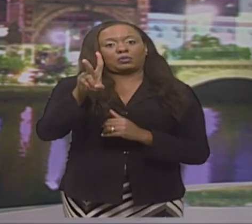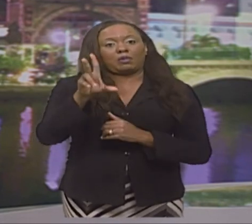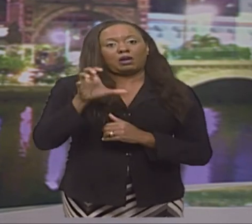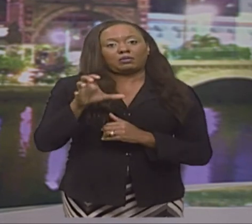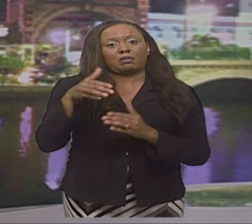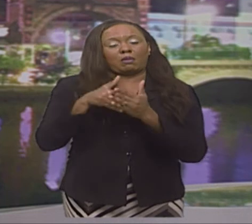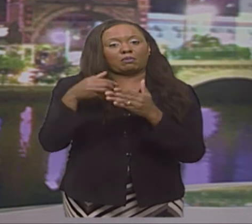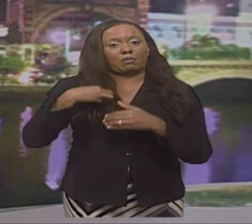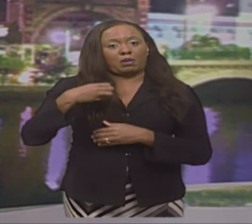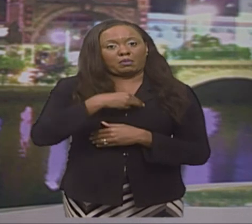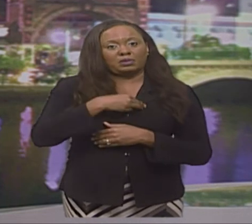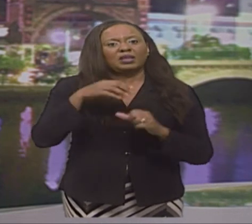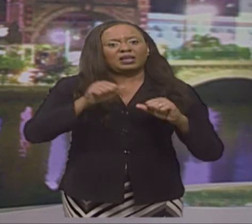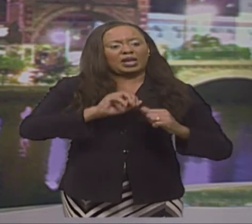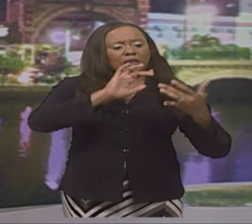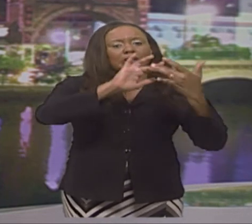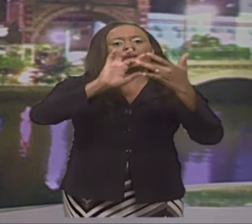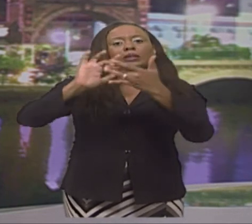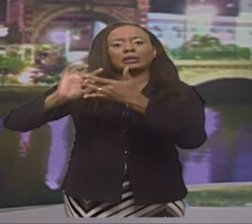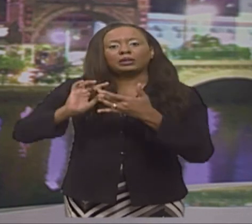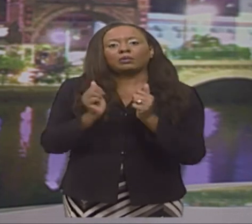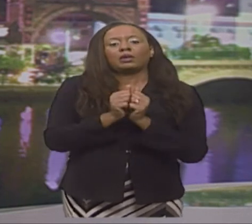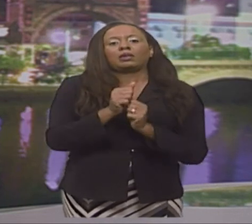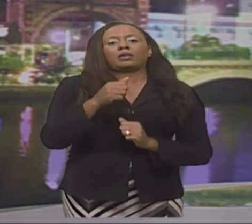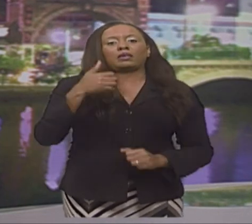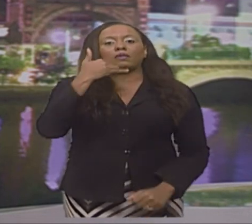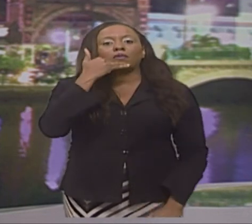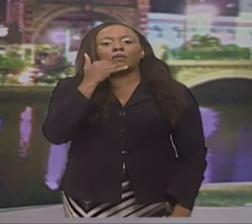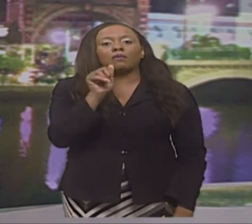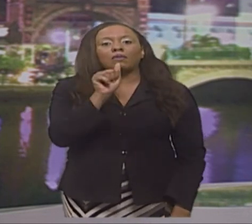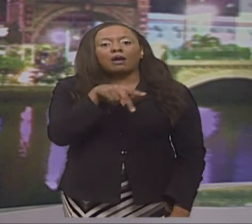members can now also connect by using a mobile phone app to pass referrals worldwide.